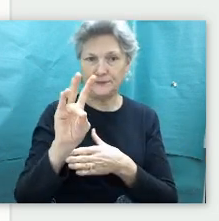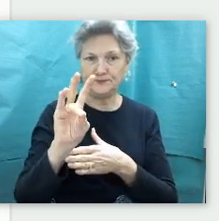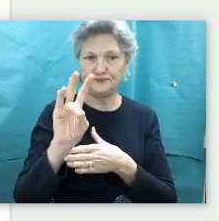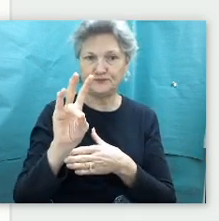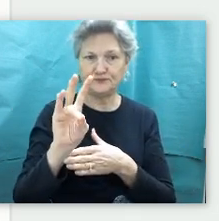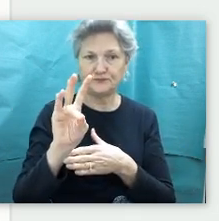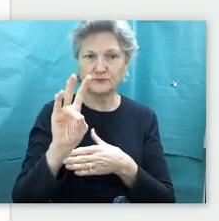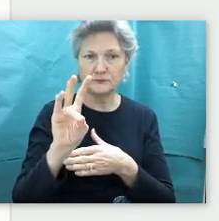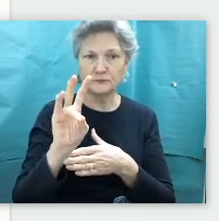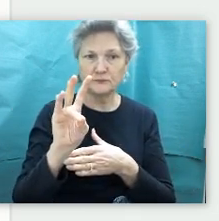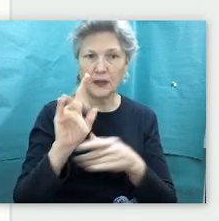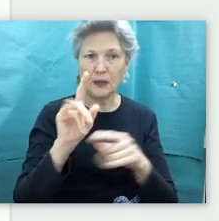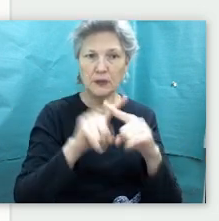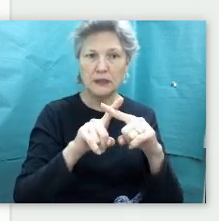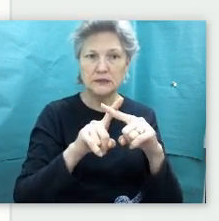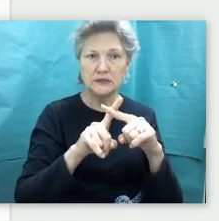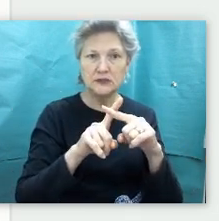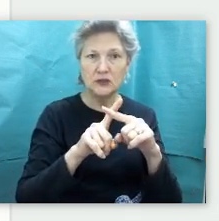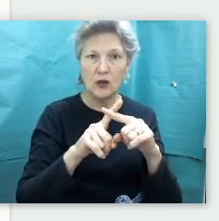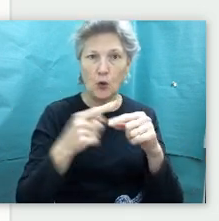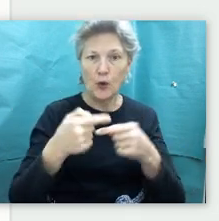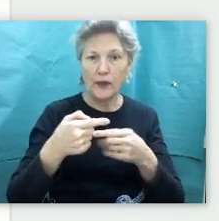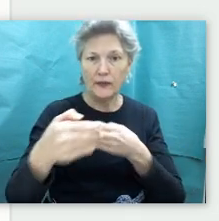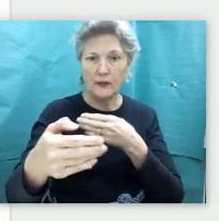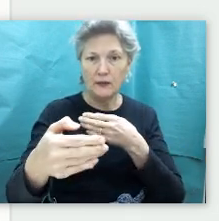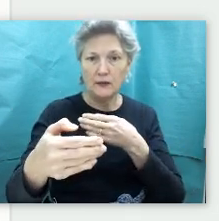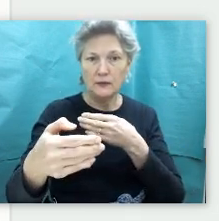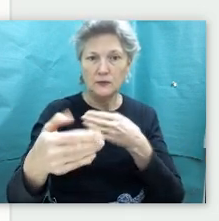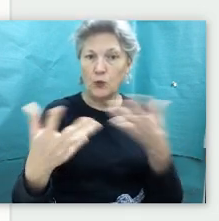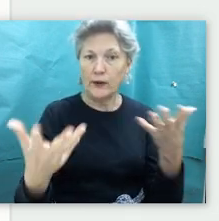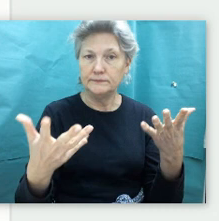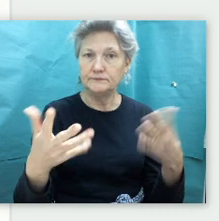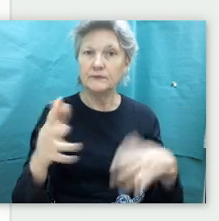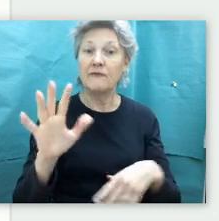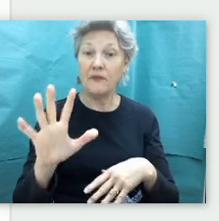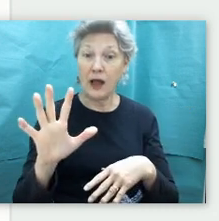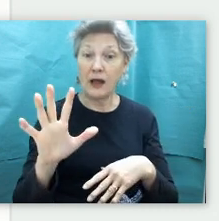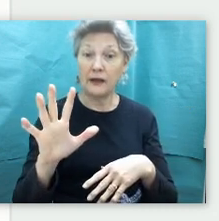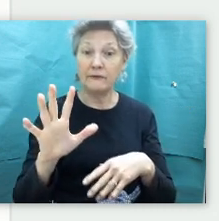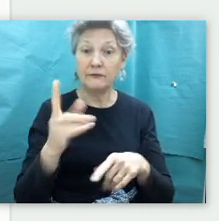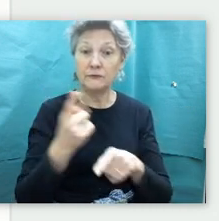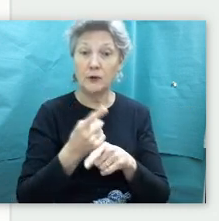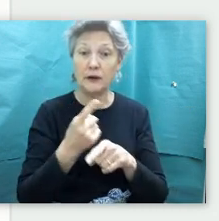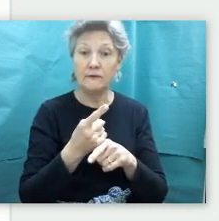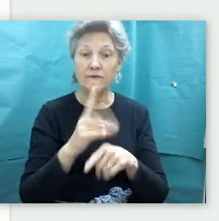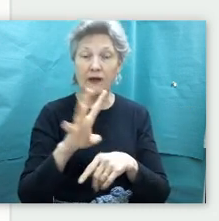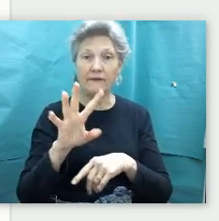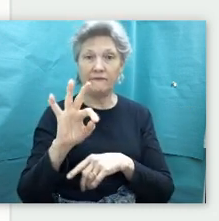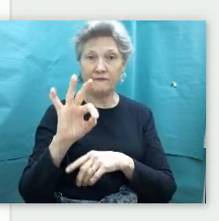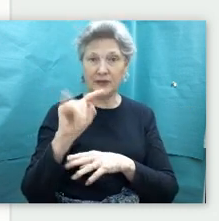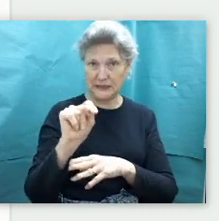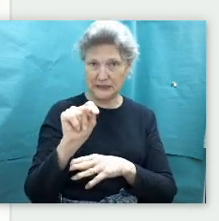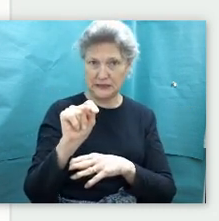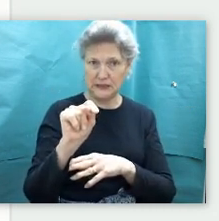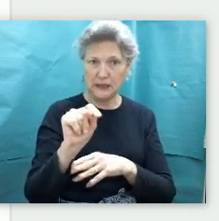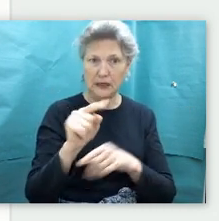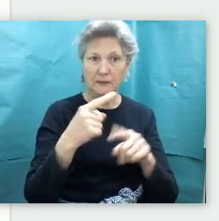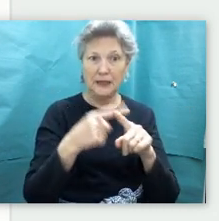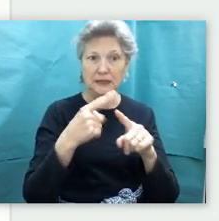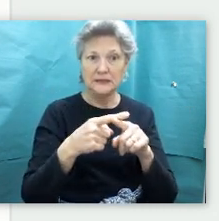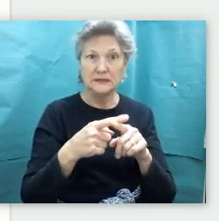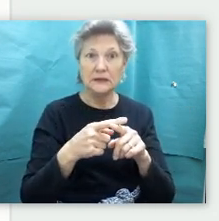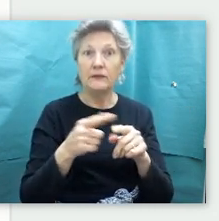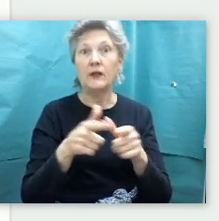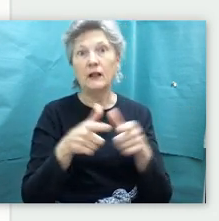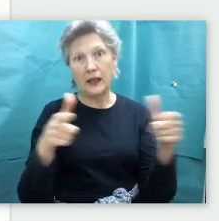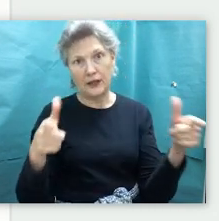7 plus our width, which is, that's right, 5 feet, plus our length, which